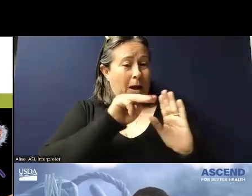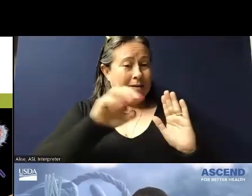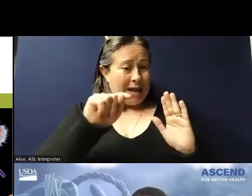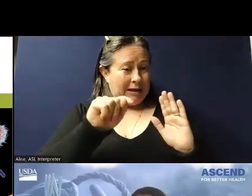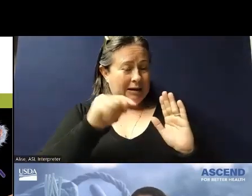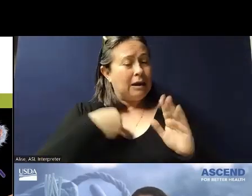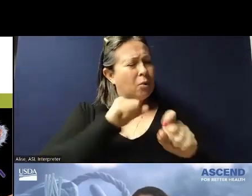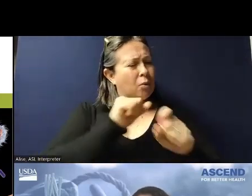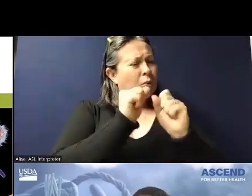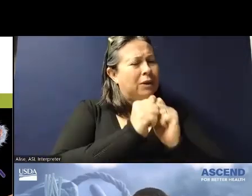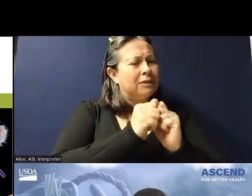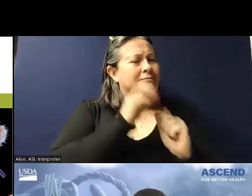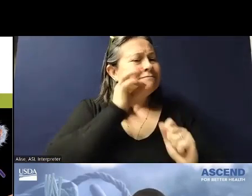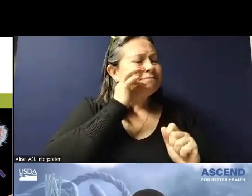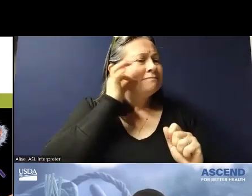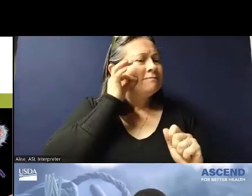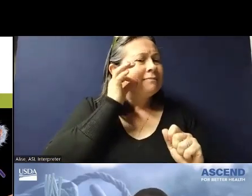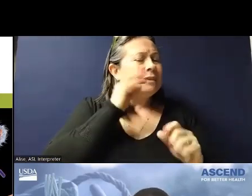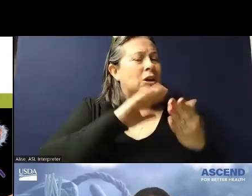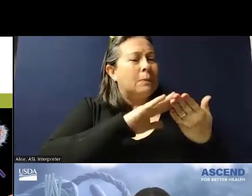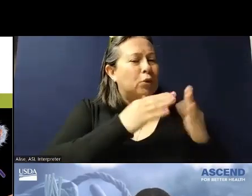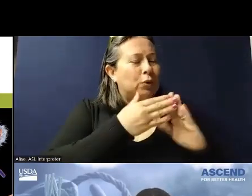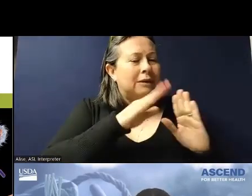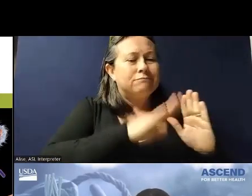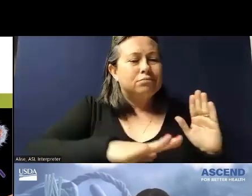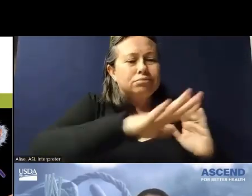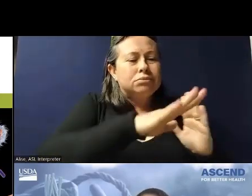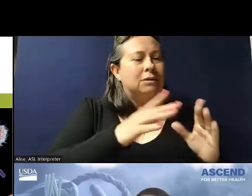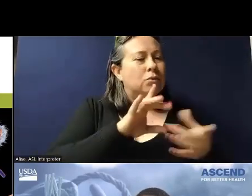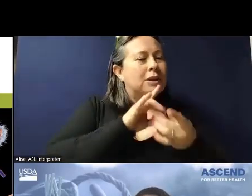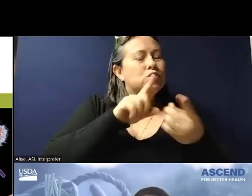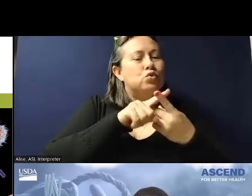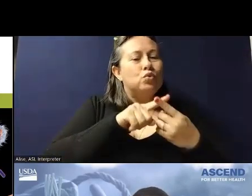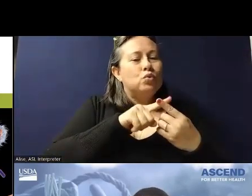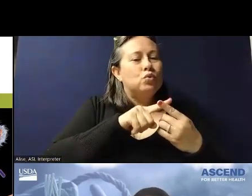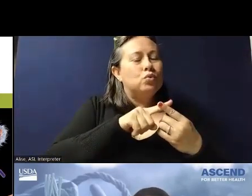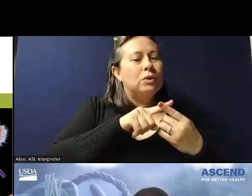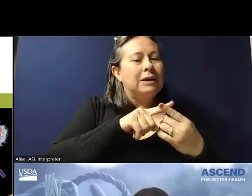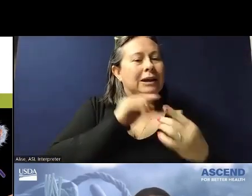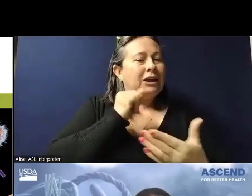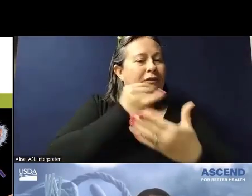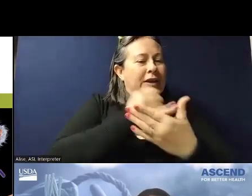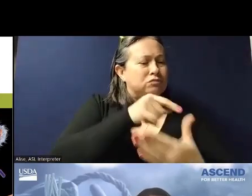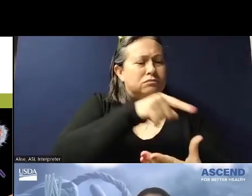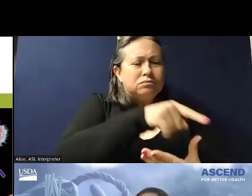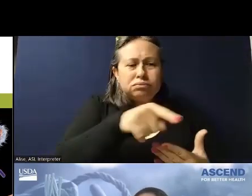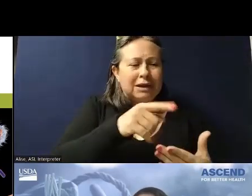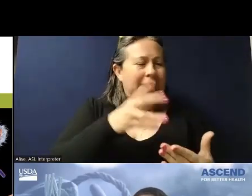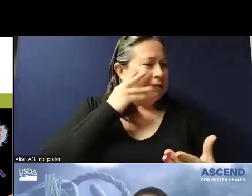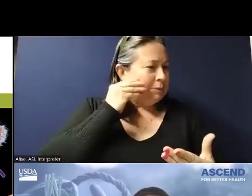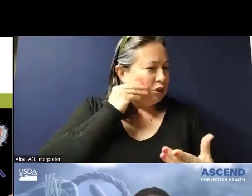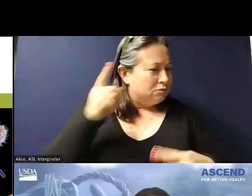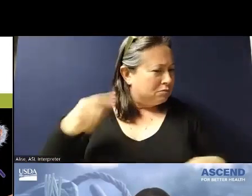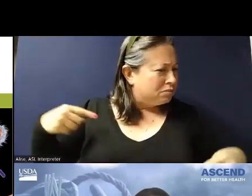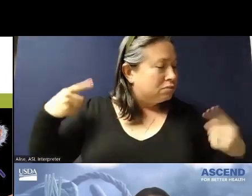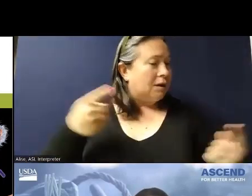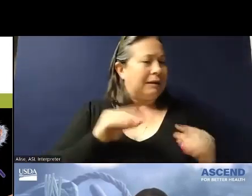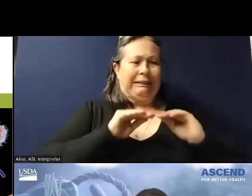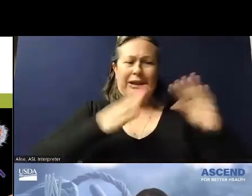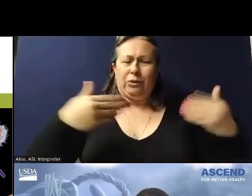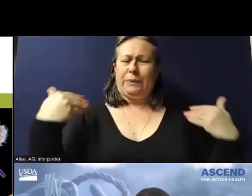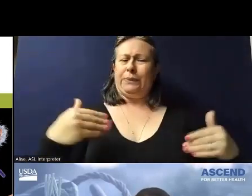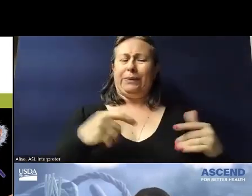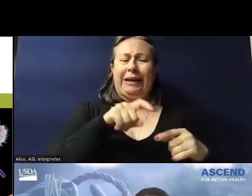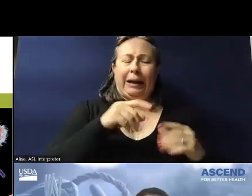tribal communities on food and nutrition projects and interventions. Through these experiences, it is clear that we need more